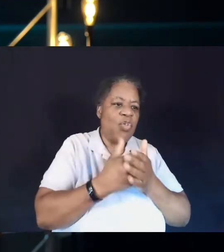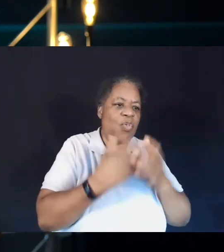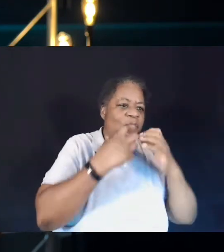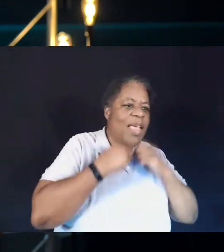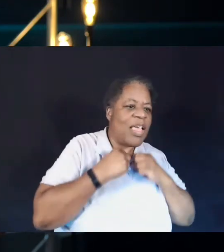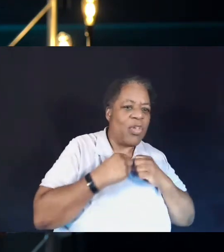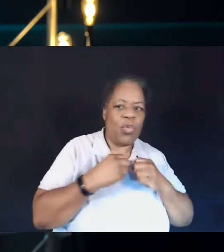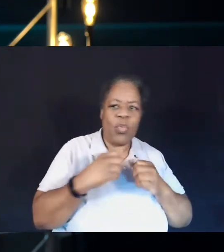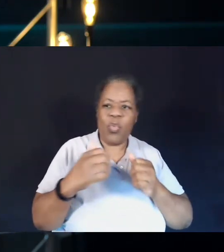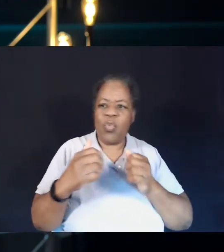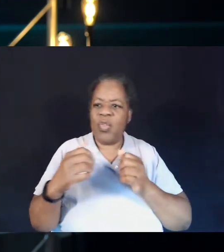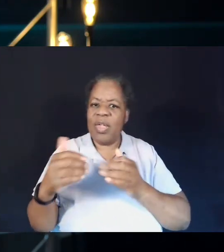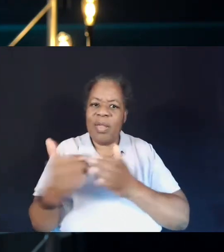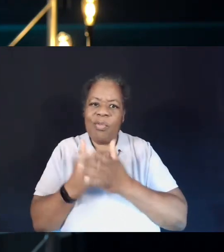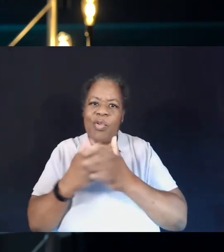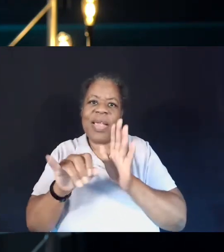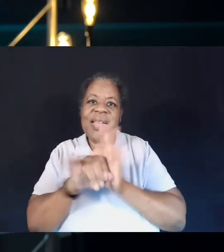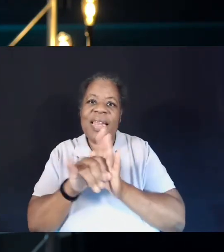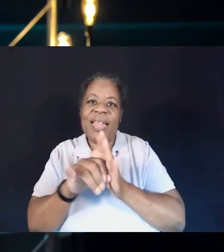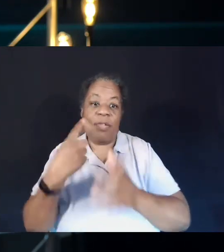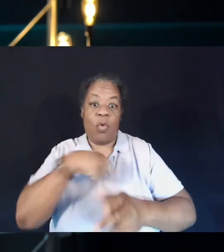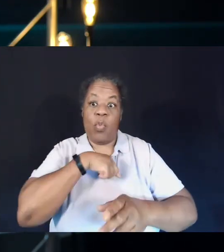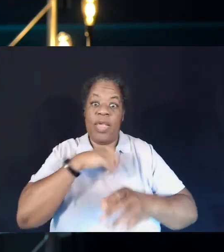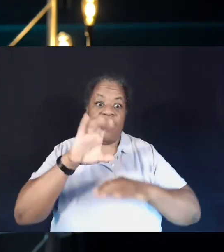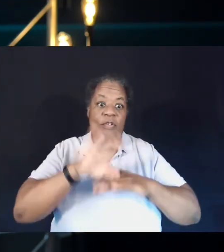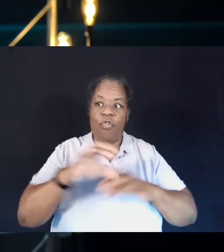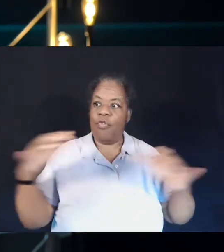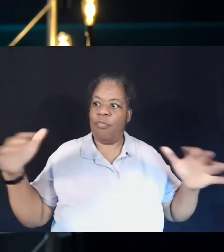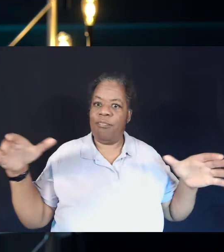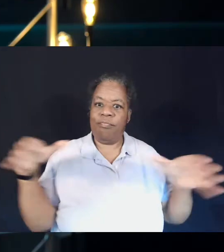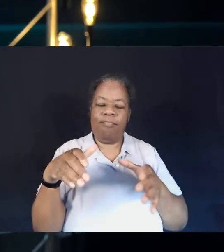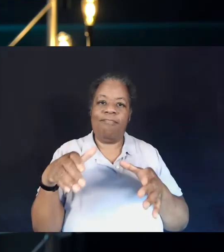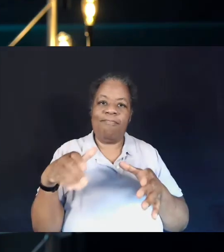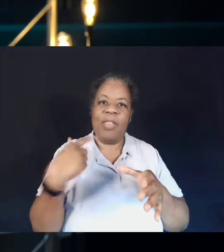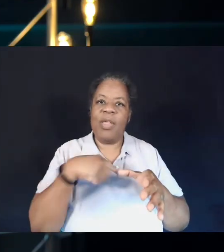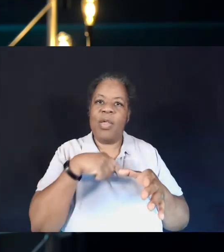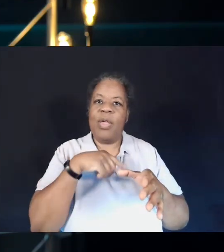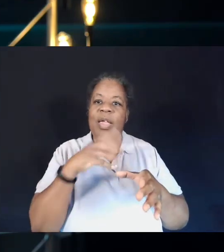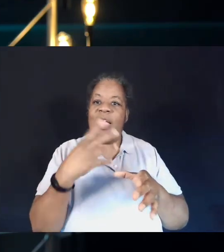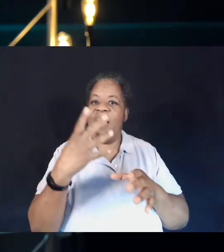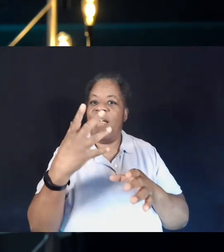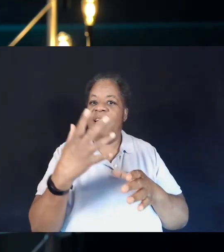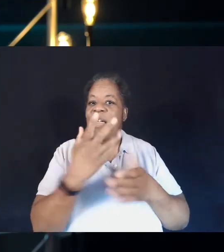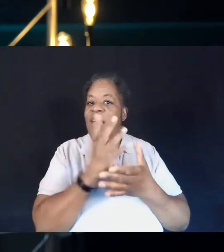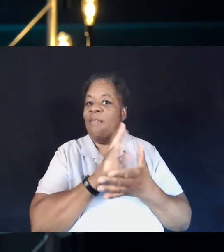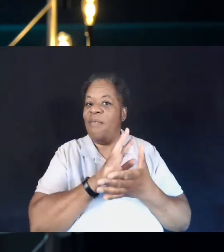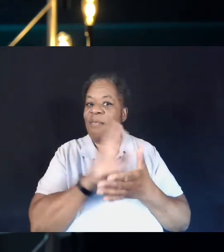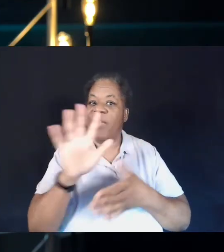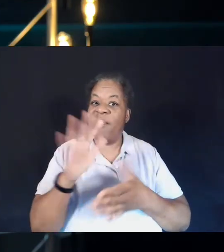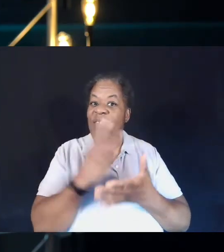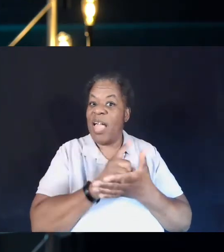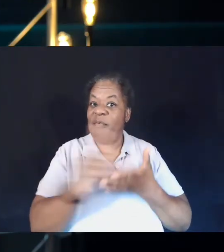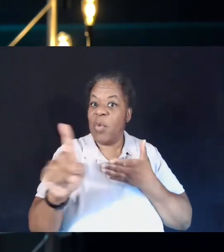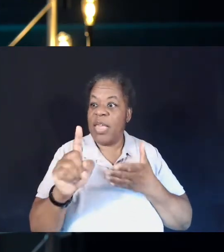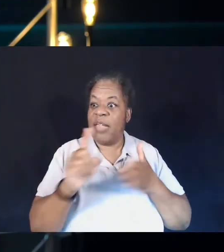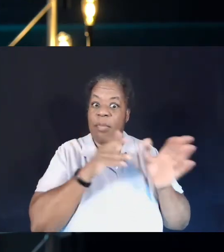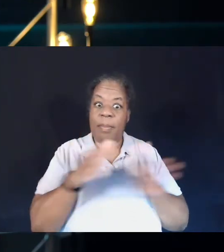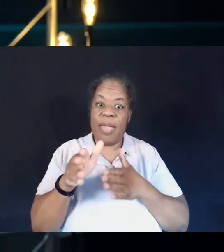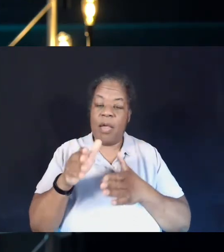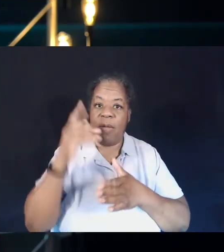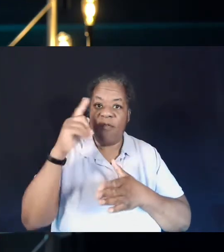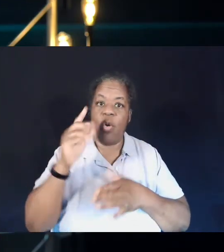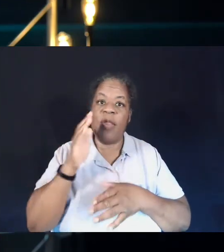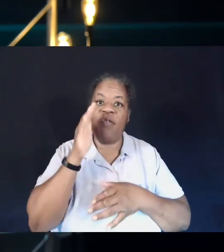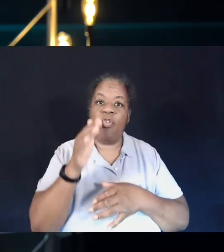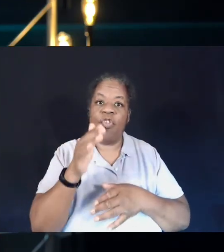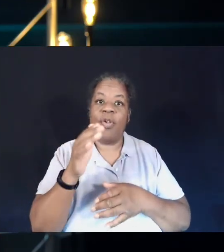what we're going to do as a church and as a community is we are going to spend the next 5 weeks preparing ourselves for the future. We're going to look backwards